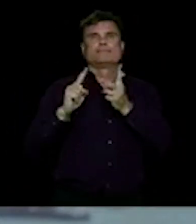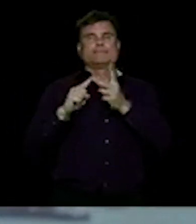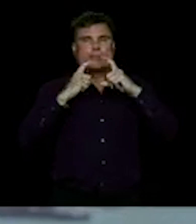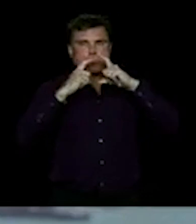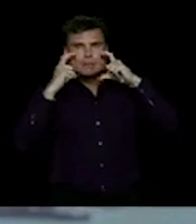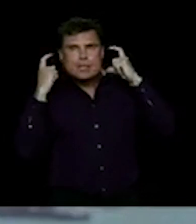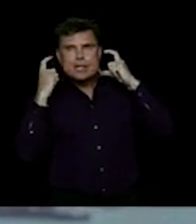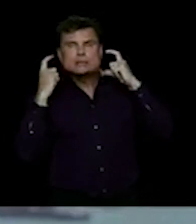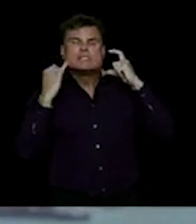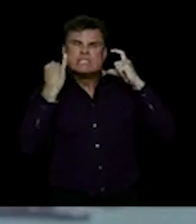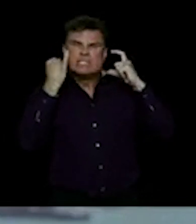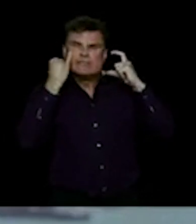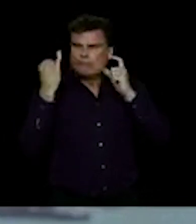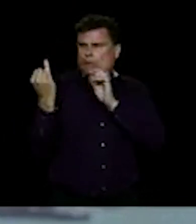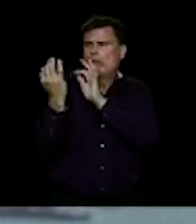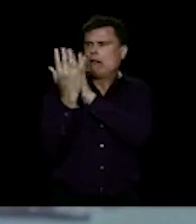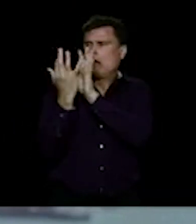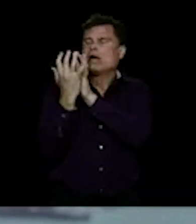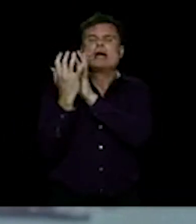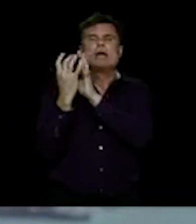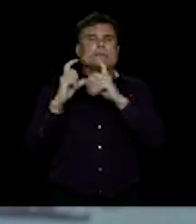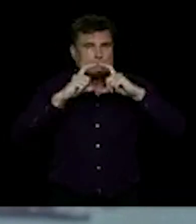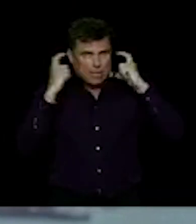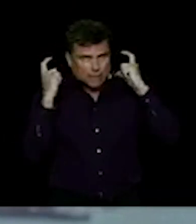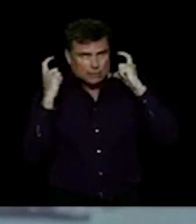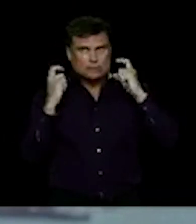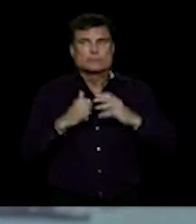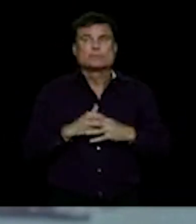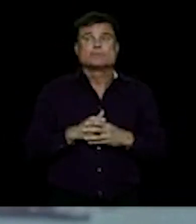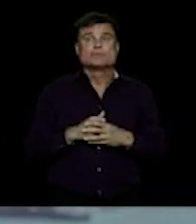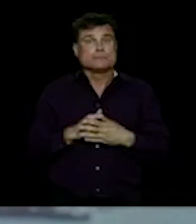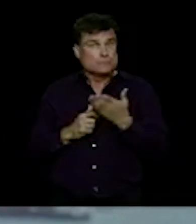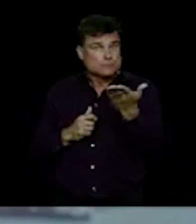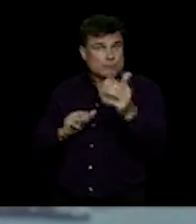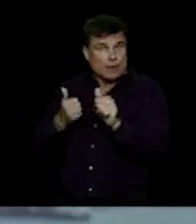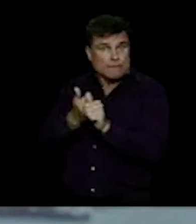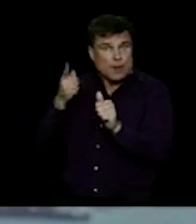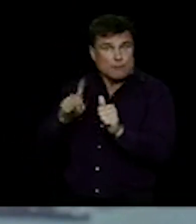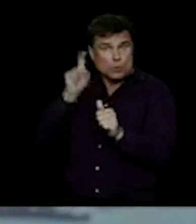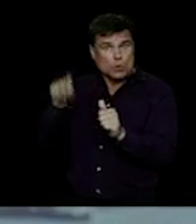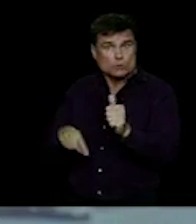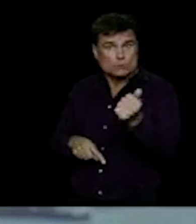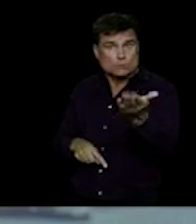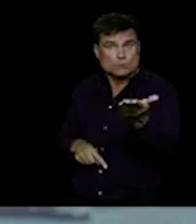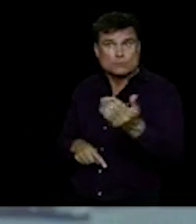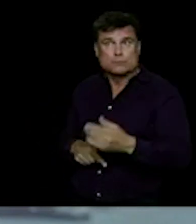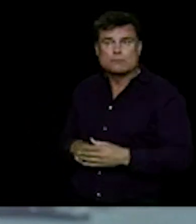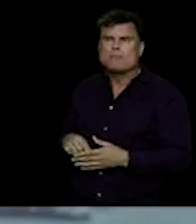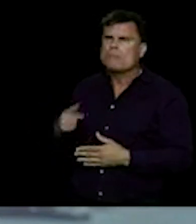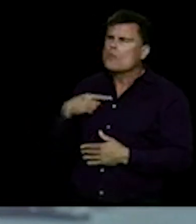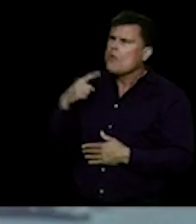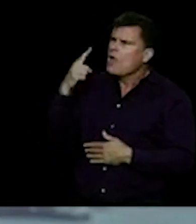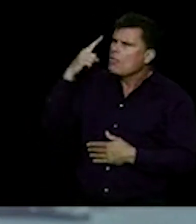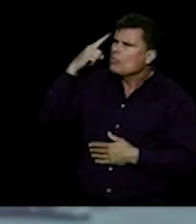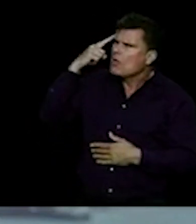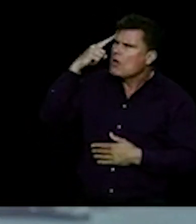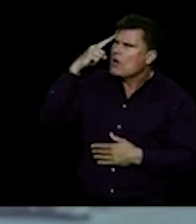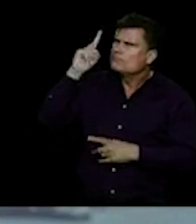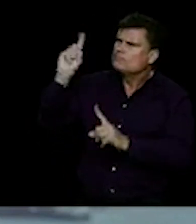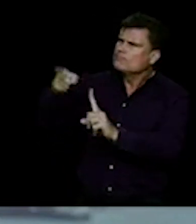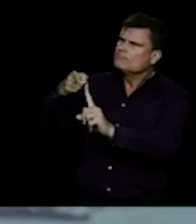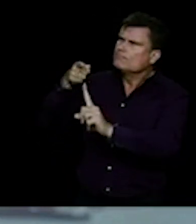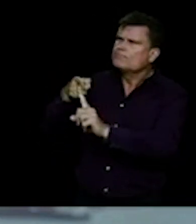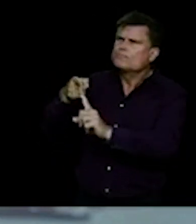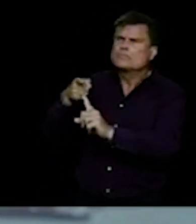follow-up, Marcella? Yes, just to clarify, I was under the impression that there was a special team that had been dispatched to